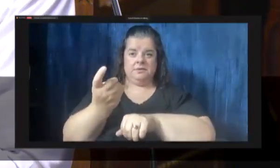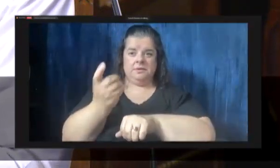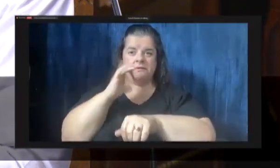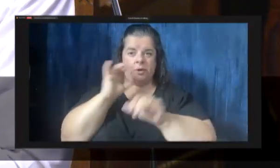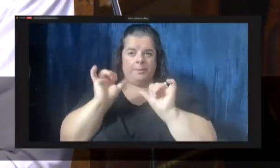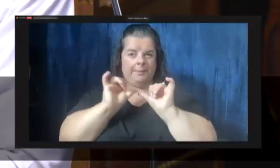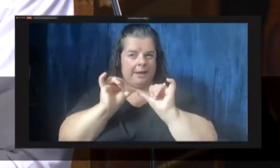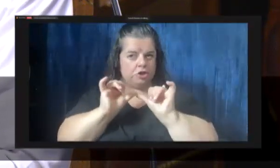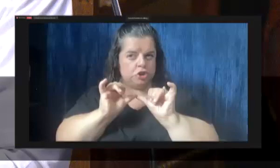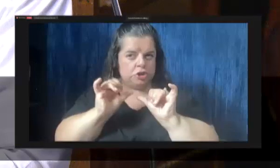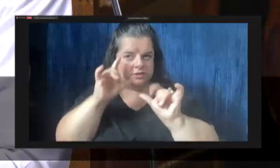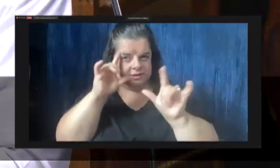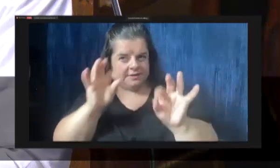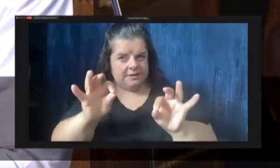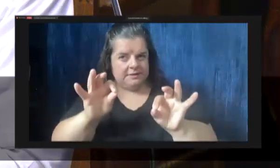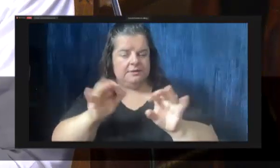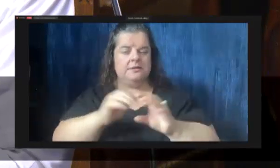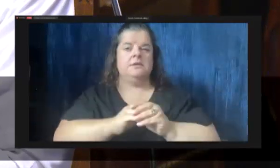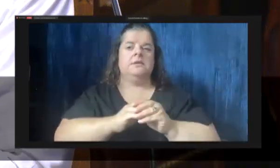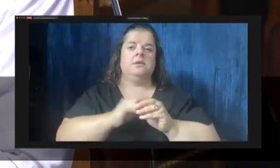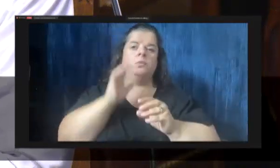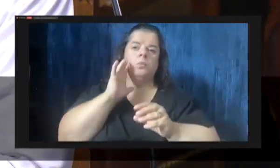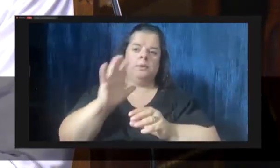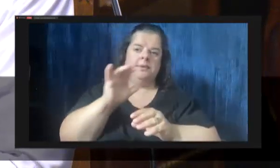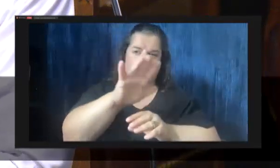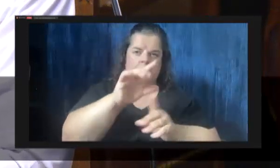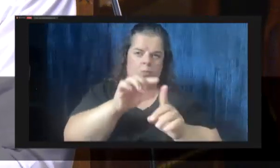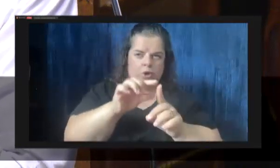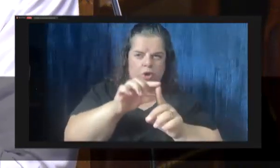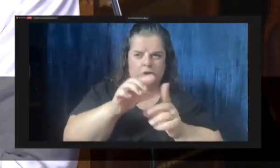or it's going to be their word? I don't.